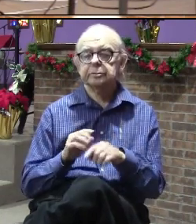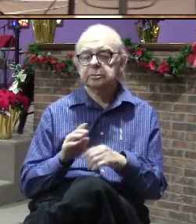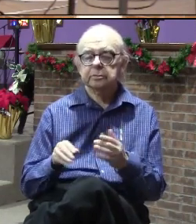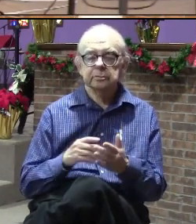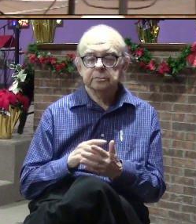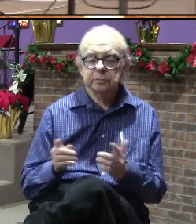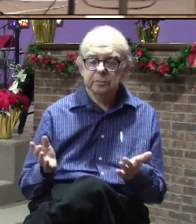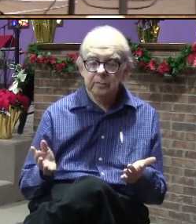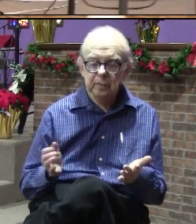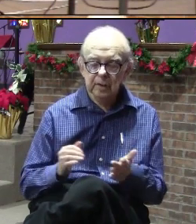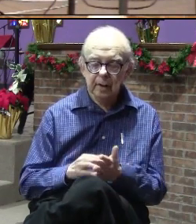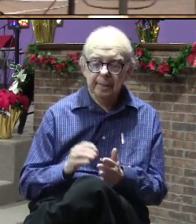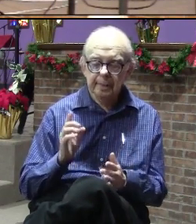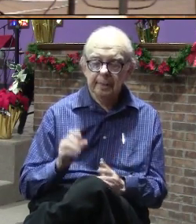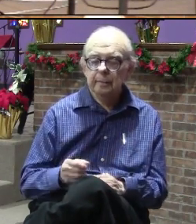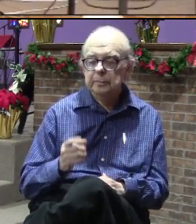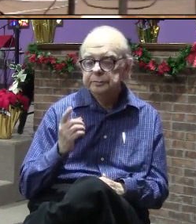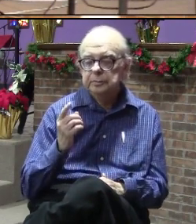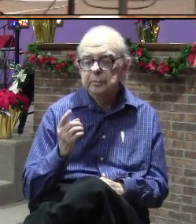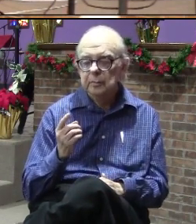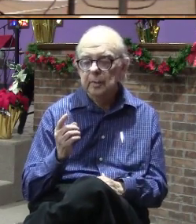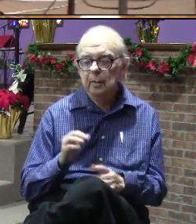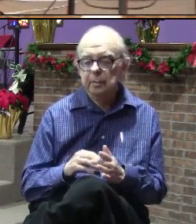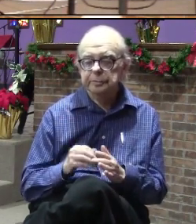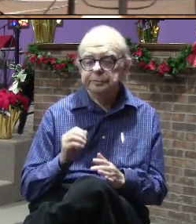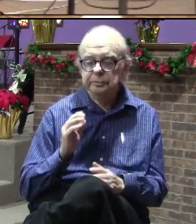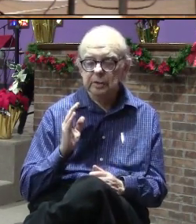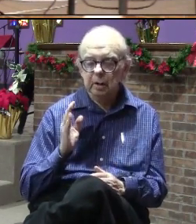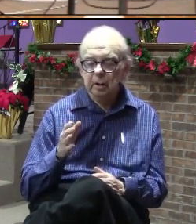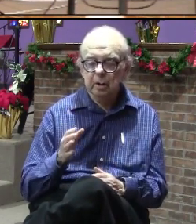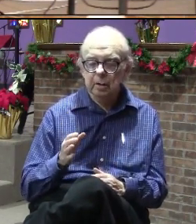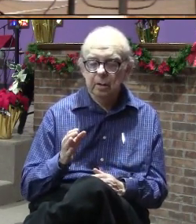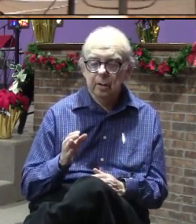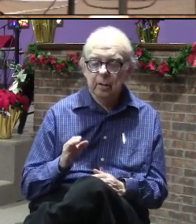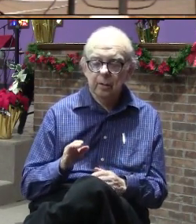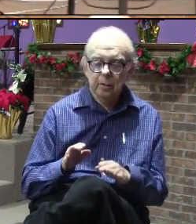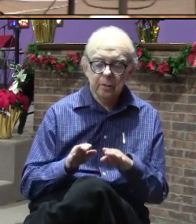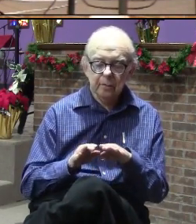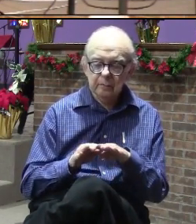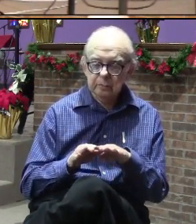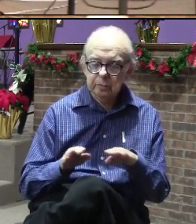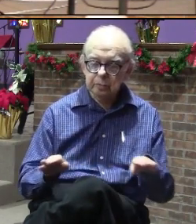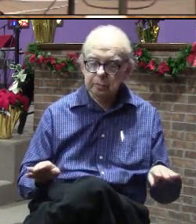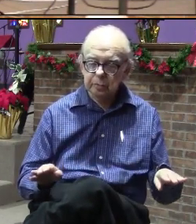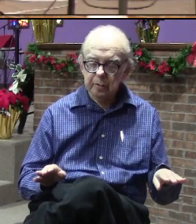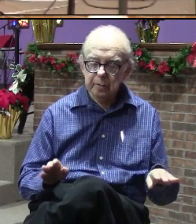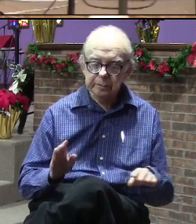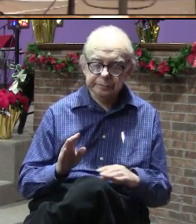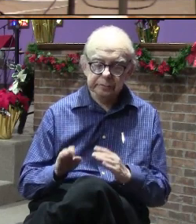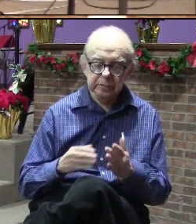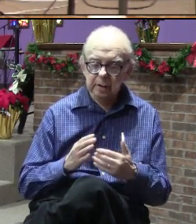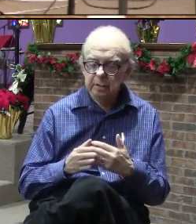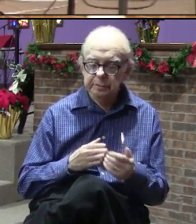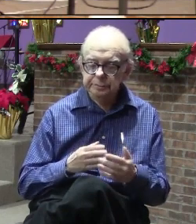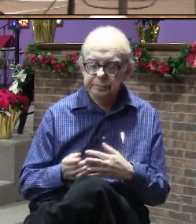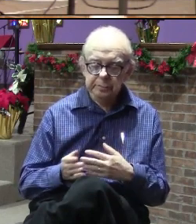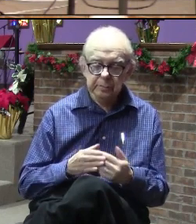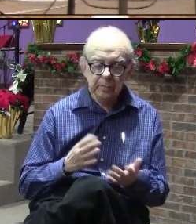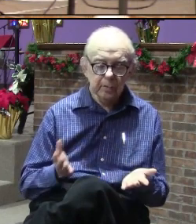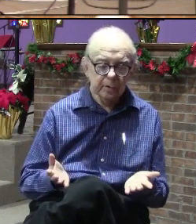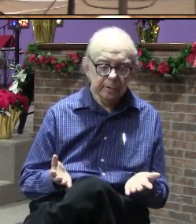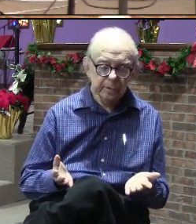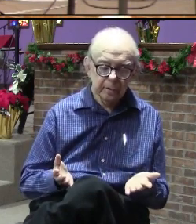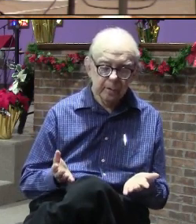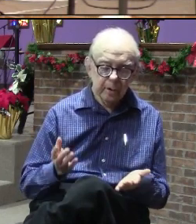of these things, that you need to understand that we're going to level this out. And no matter where you're at, no matter